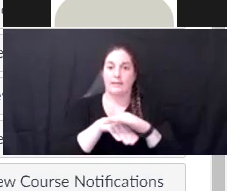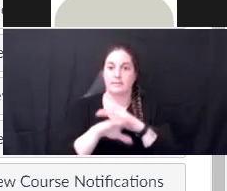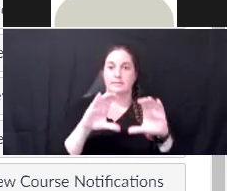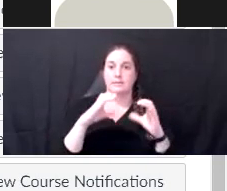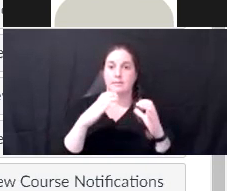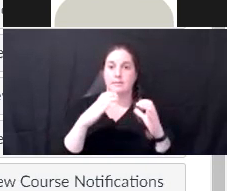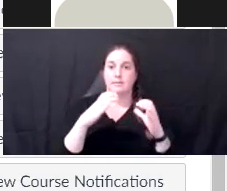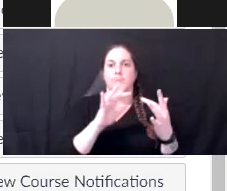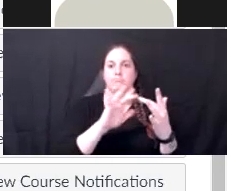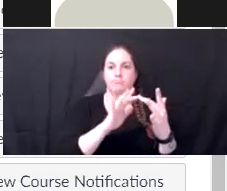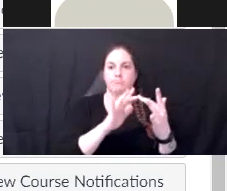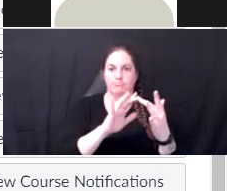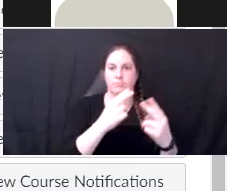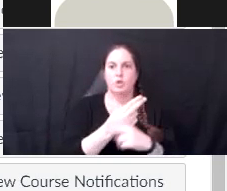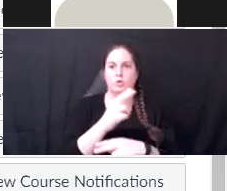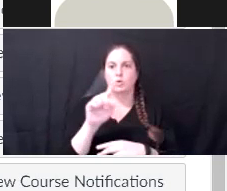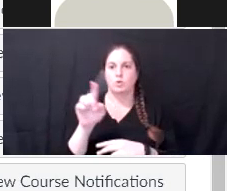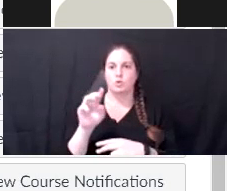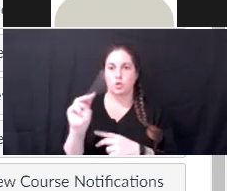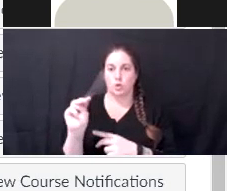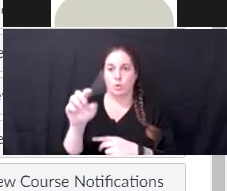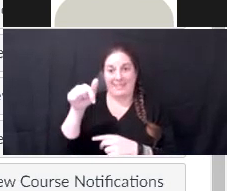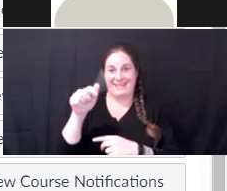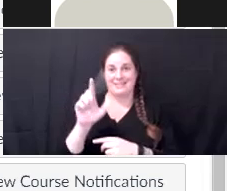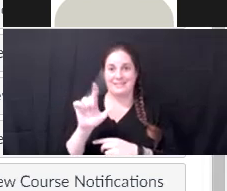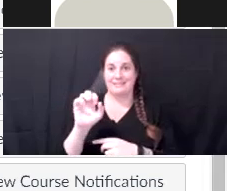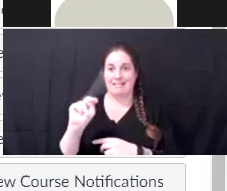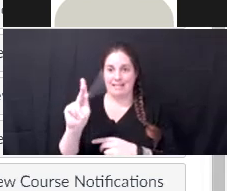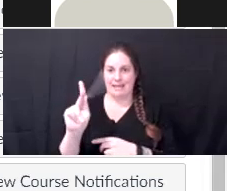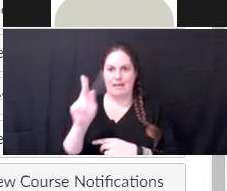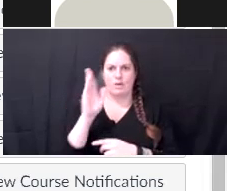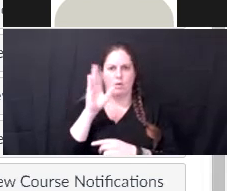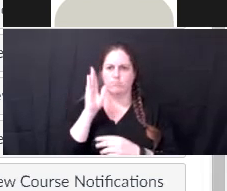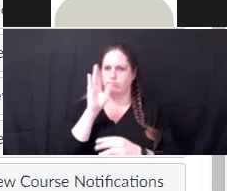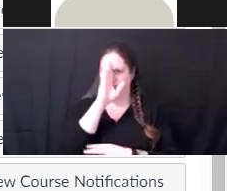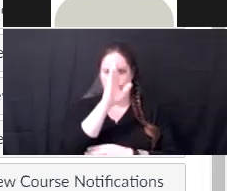virtually utilizing this link that'll take you right into our Zoom room.